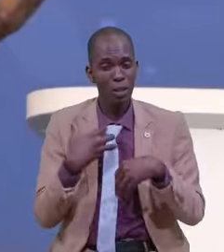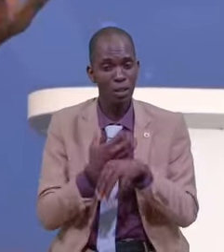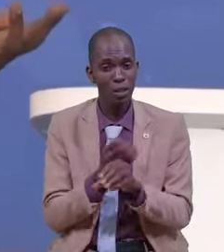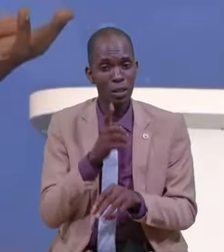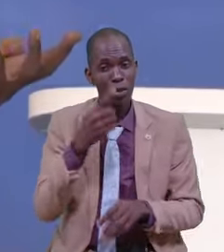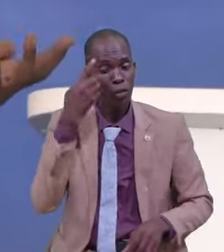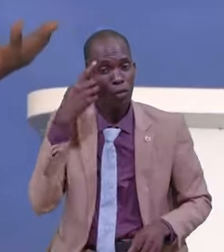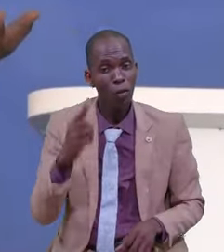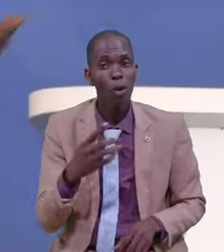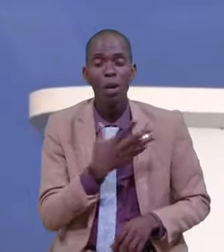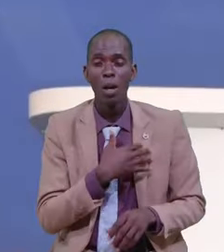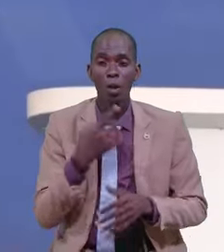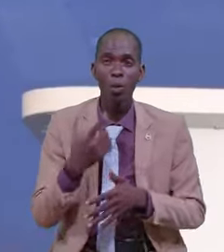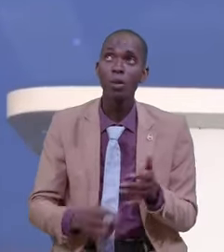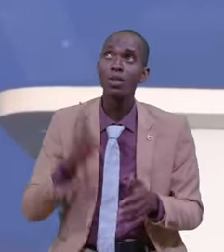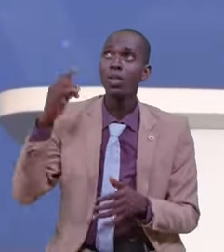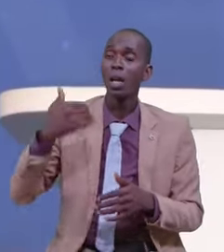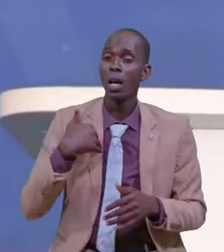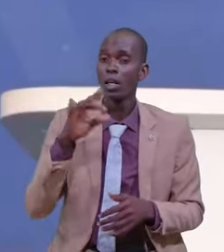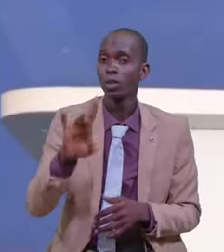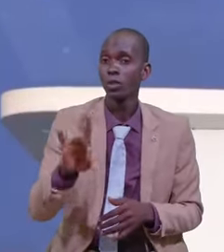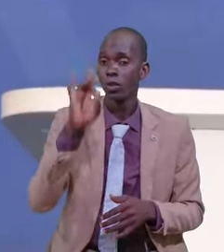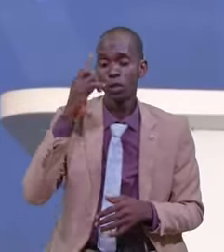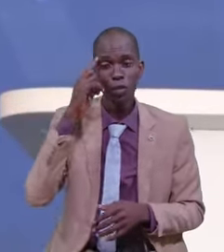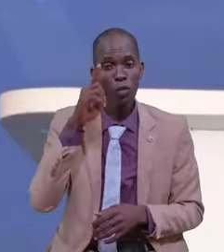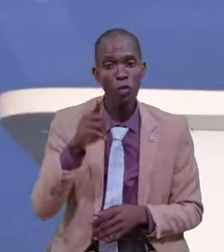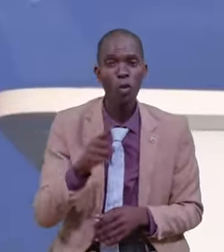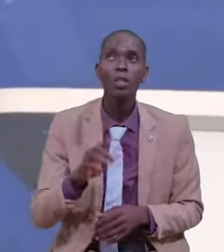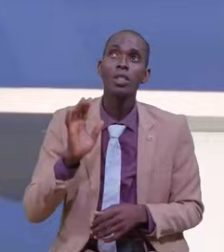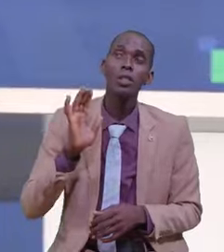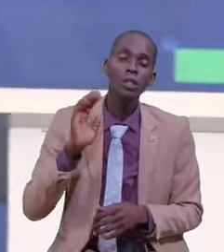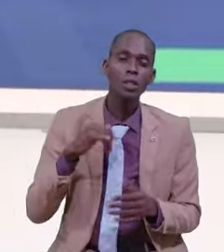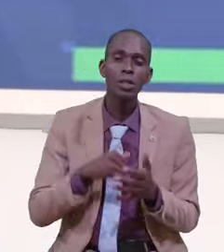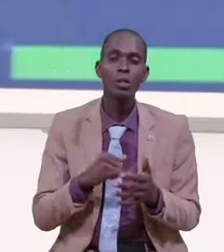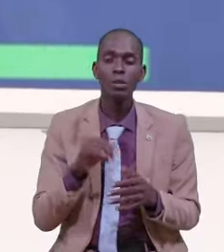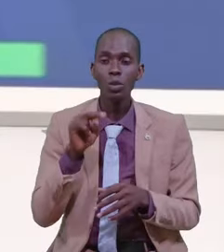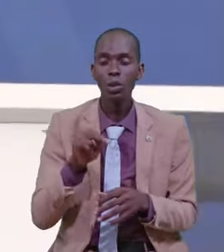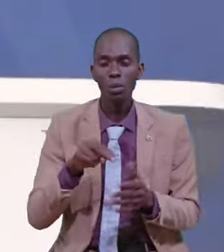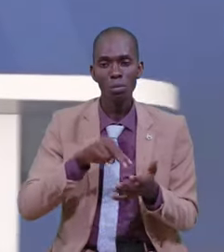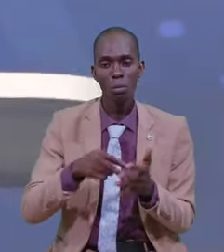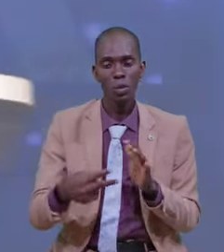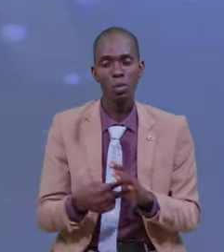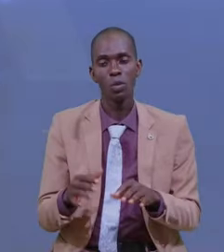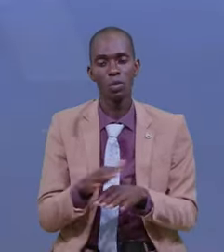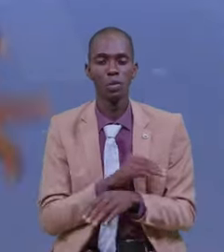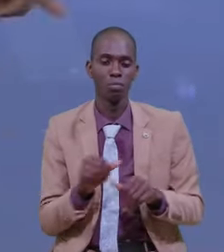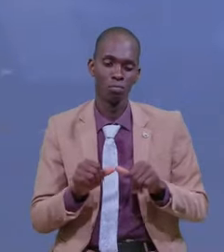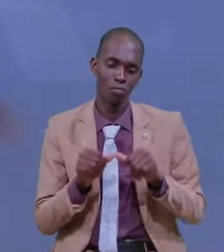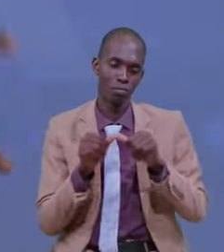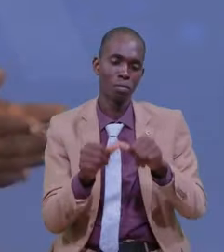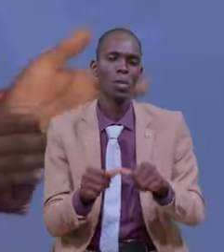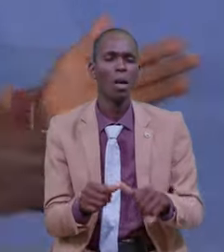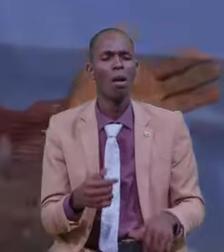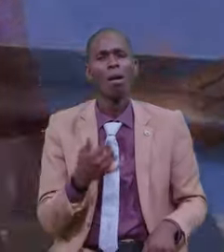has appointed you for, it's purposeful steadfastness. I went the wrong way.